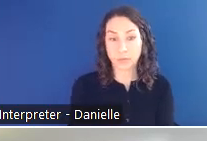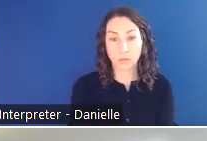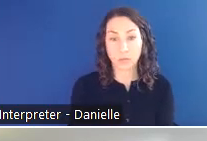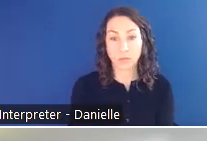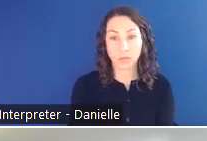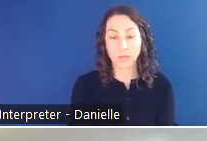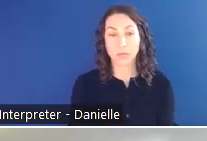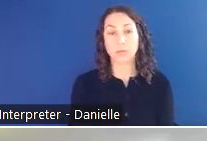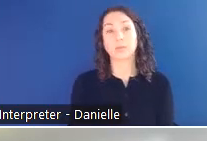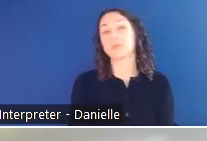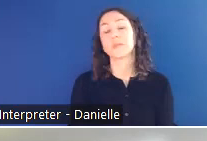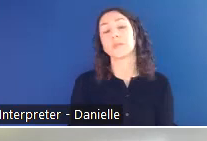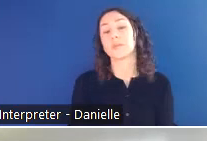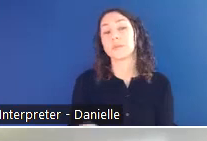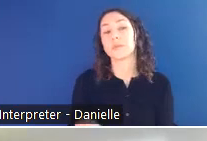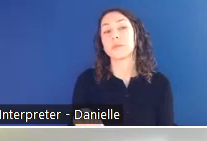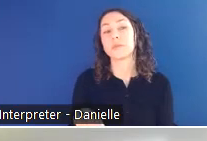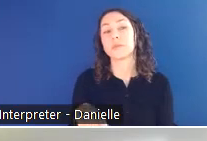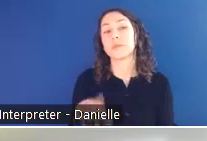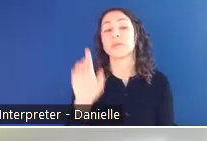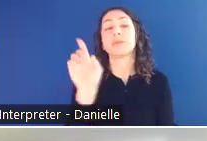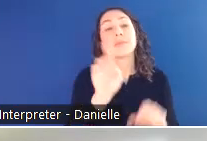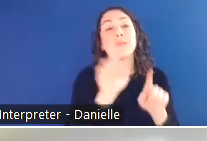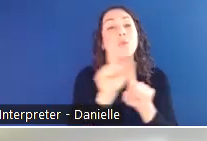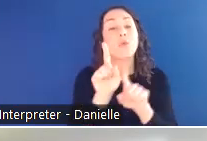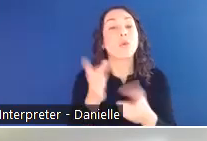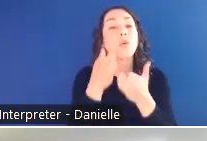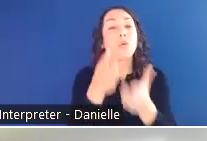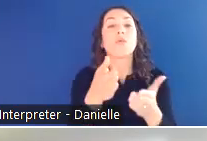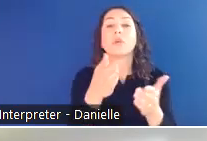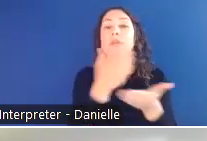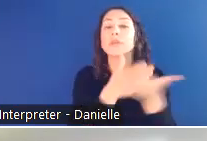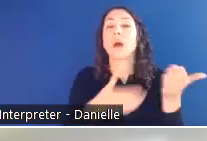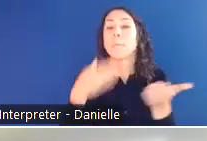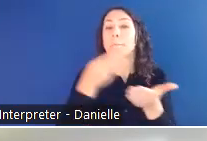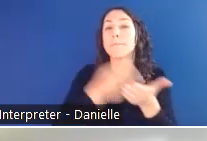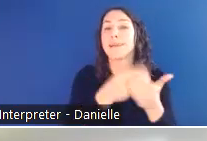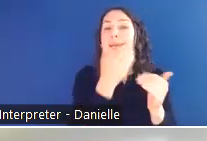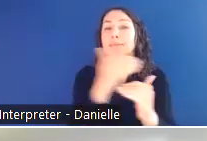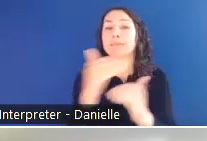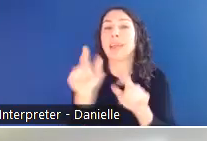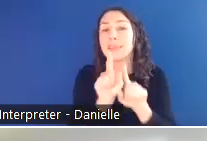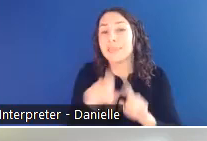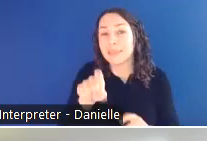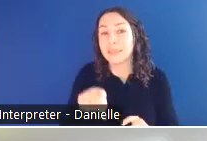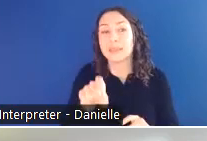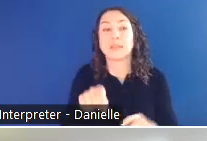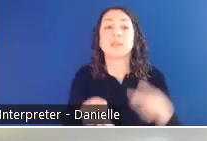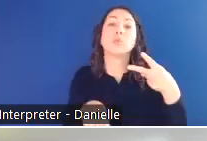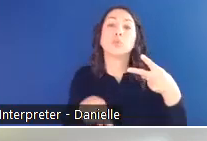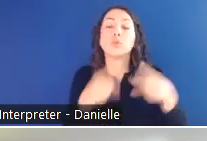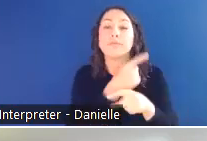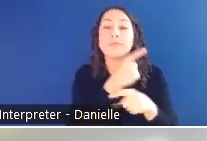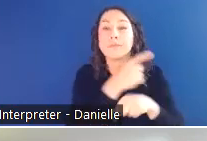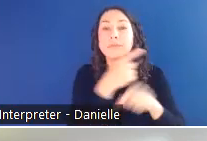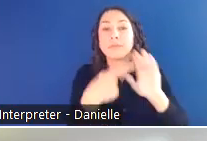So, as mentioned, Denver also offers limited funding opportunities as needed. Two common examples are the